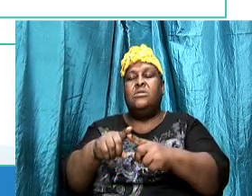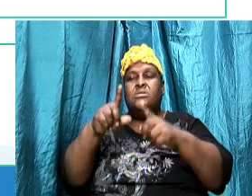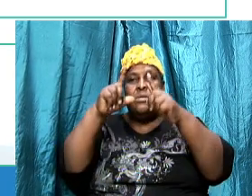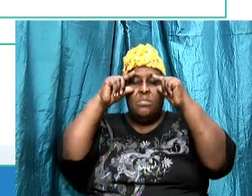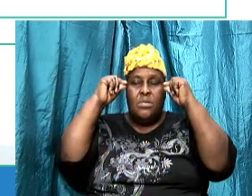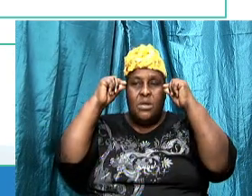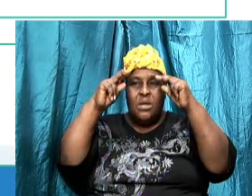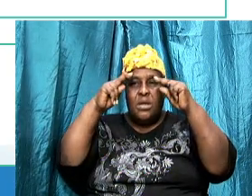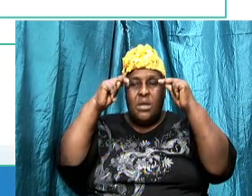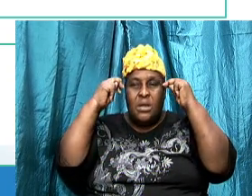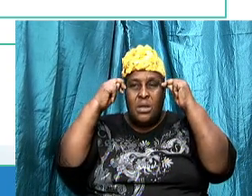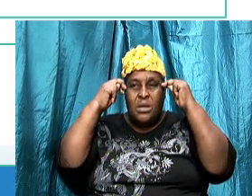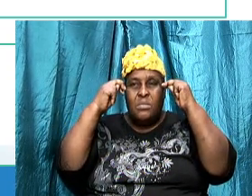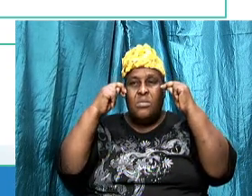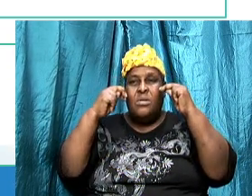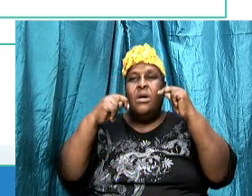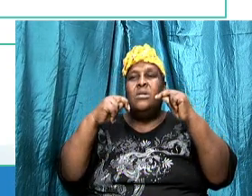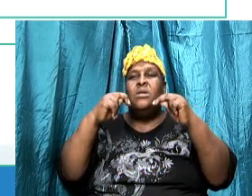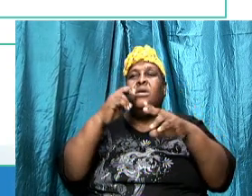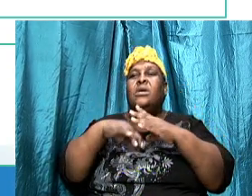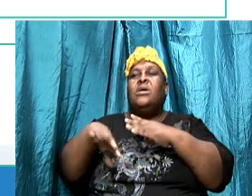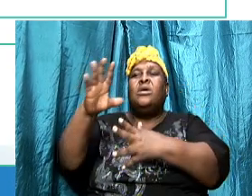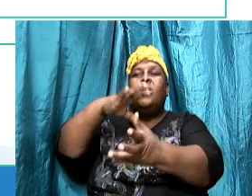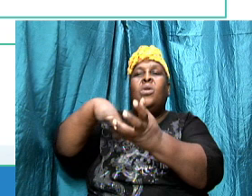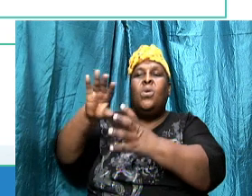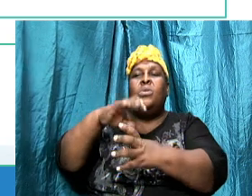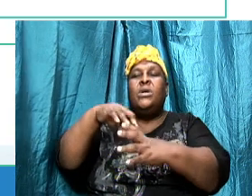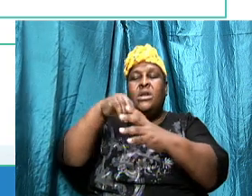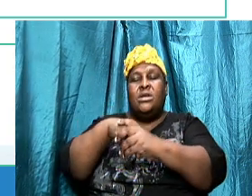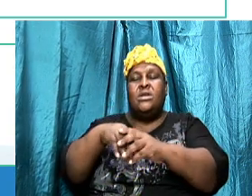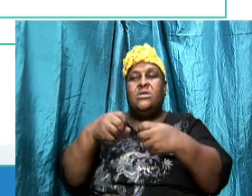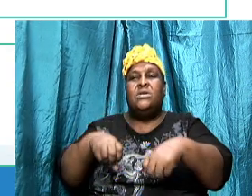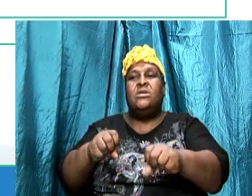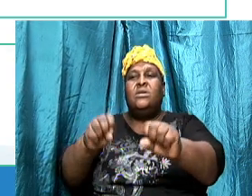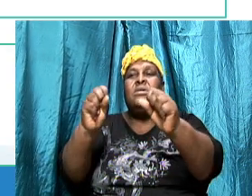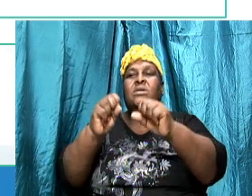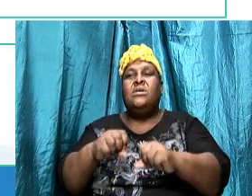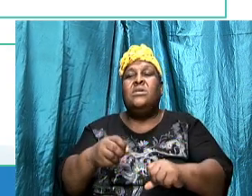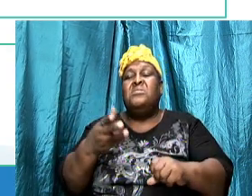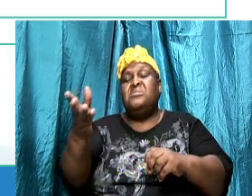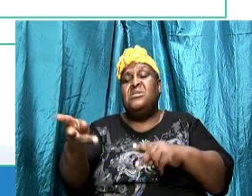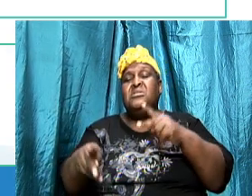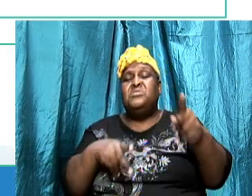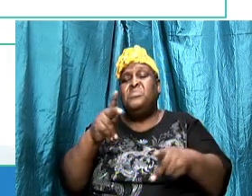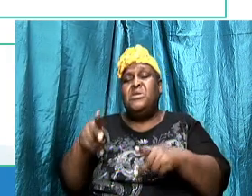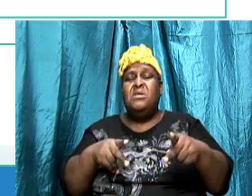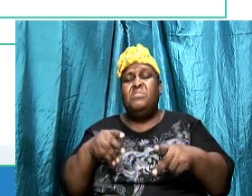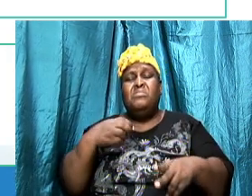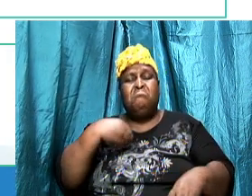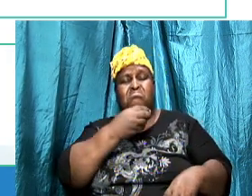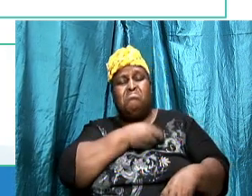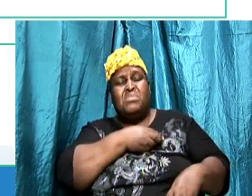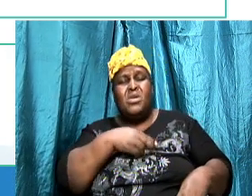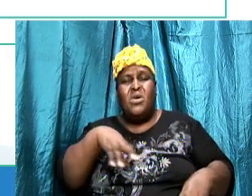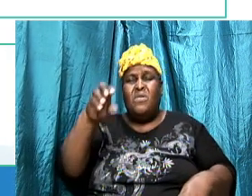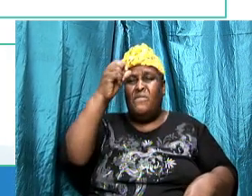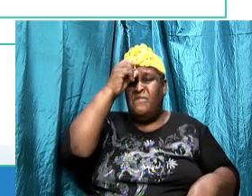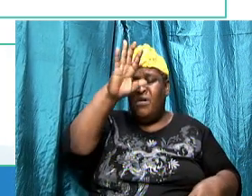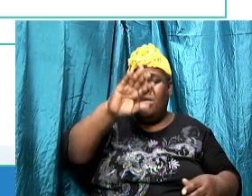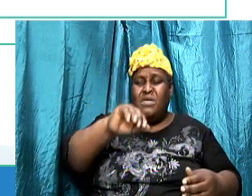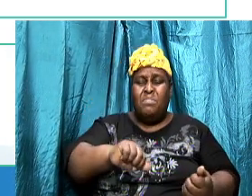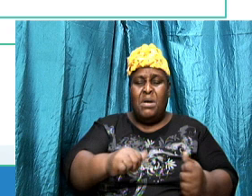the cloud and in the sea. And so Paul was saying that these folks, our fathers, they were baptized